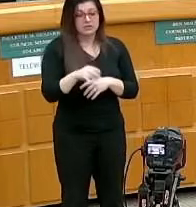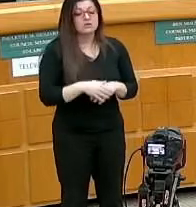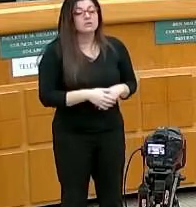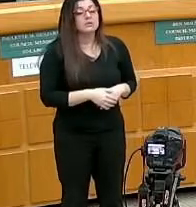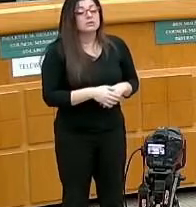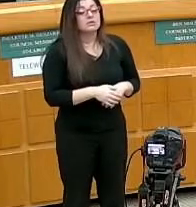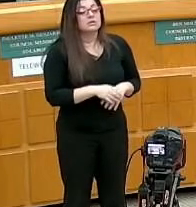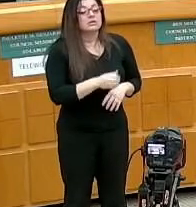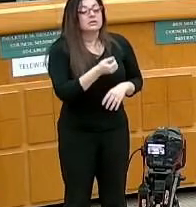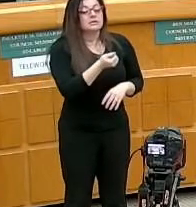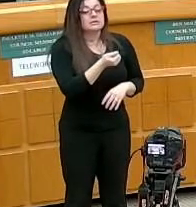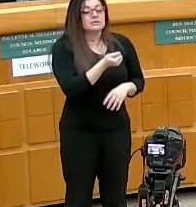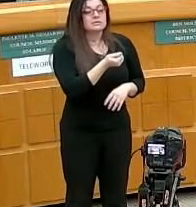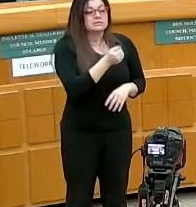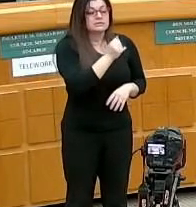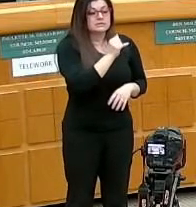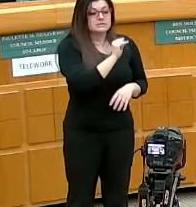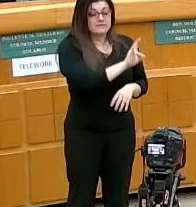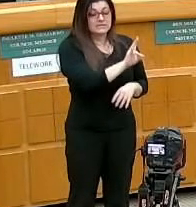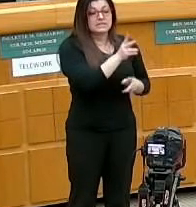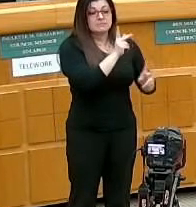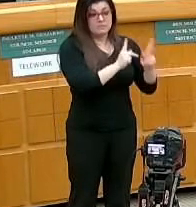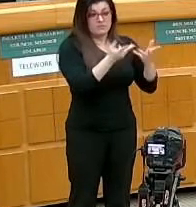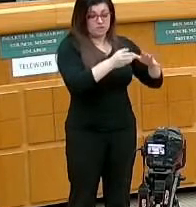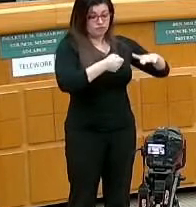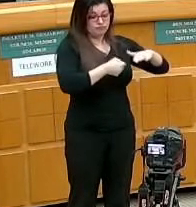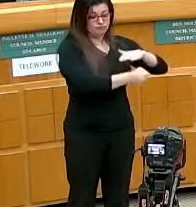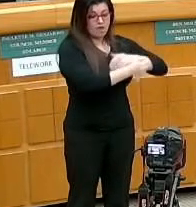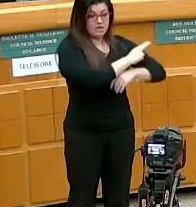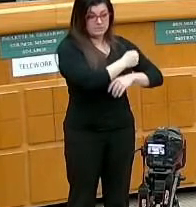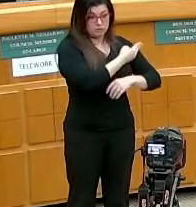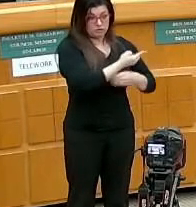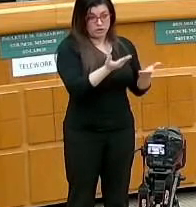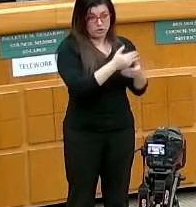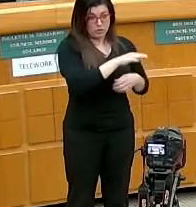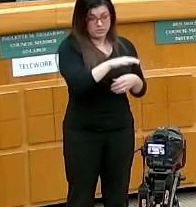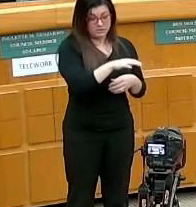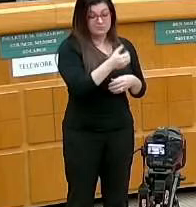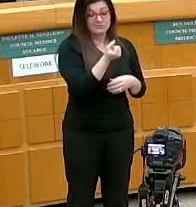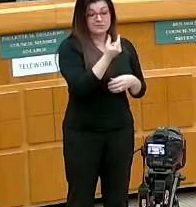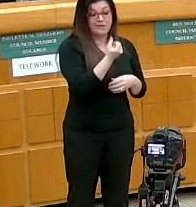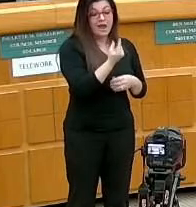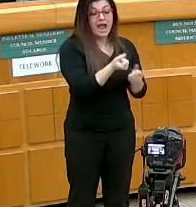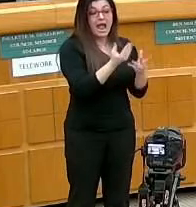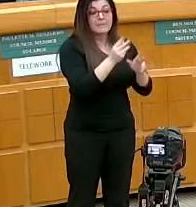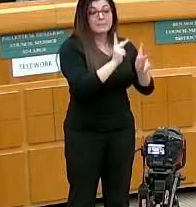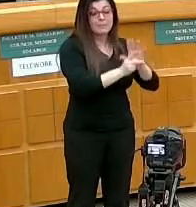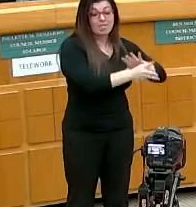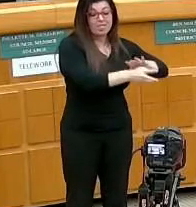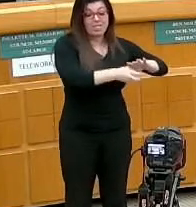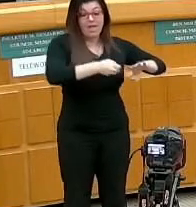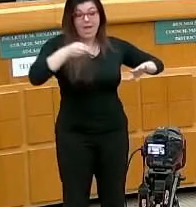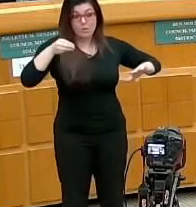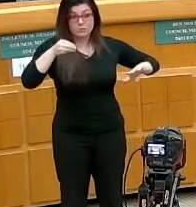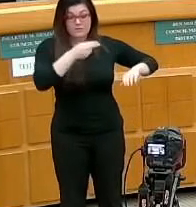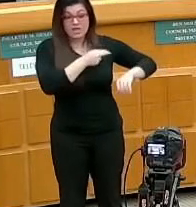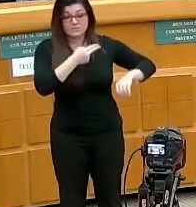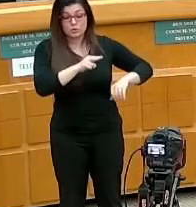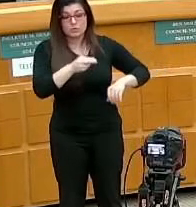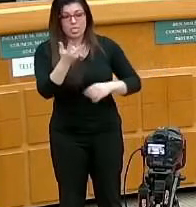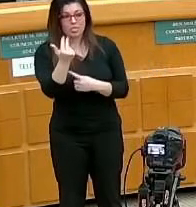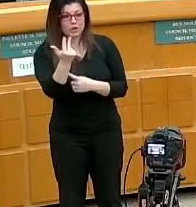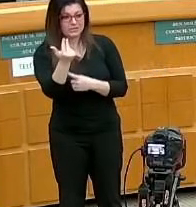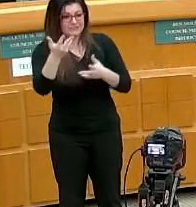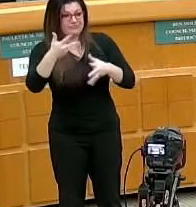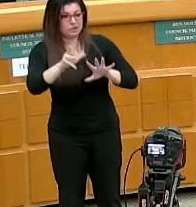COVID-19, and 13 to date have been released. Okay, so 17 were hospitalized, 13 have